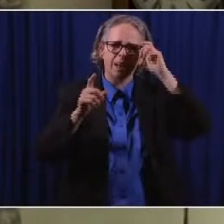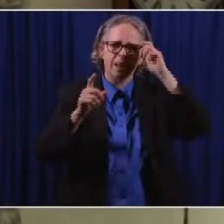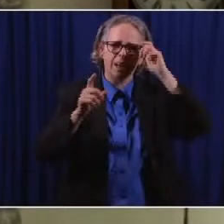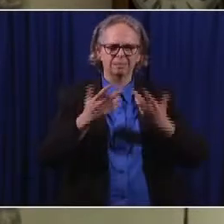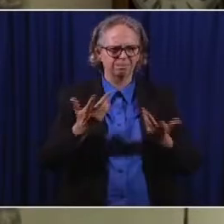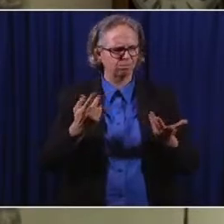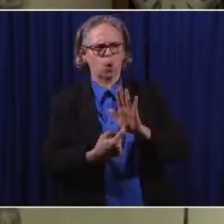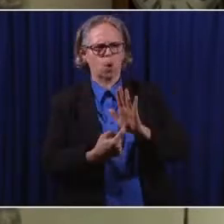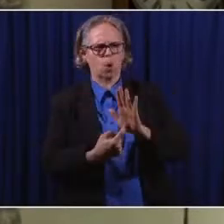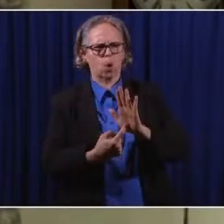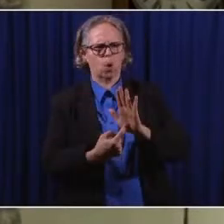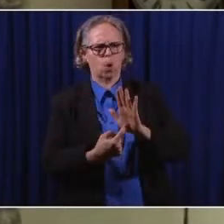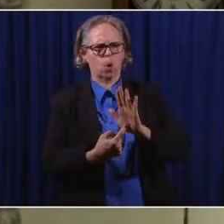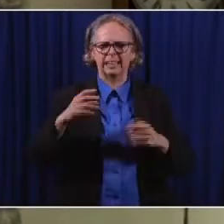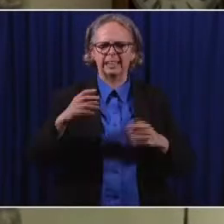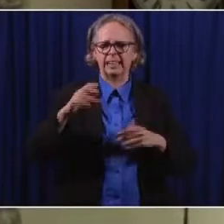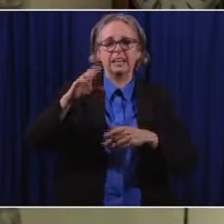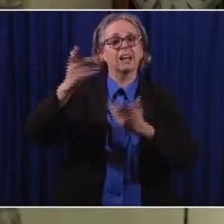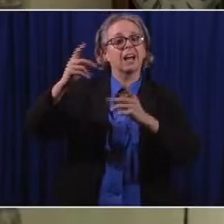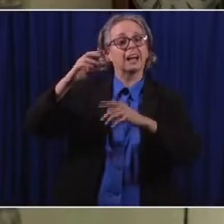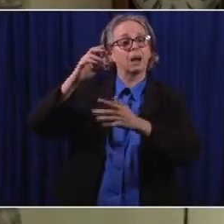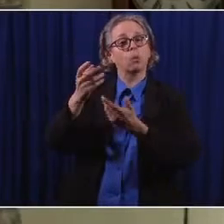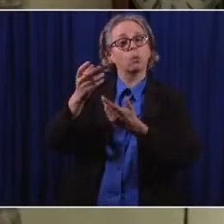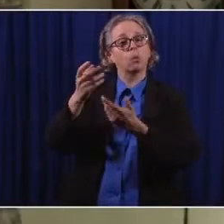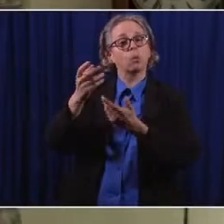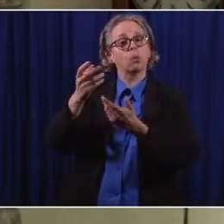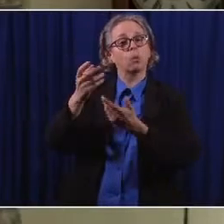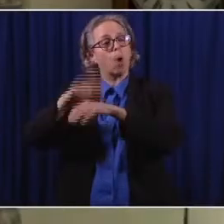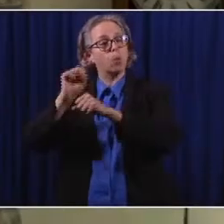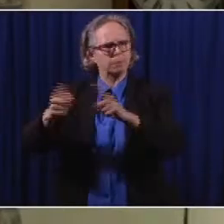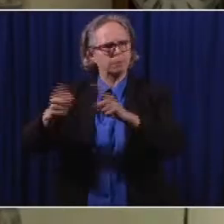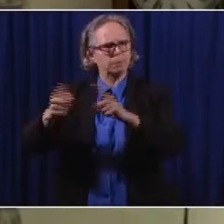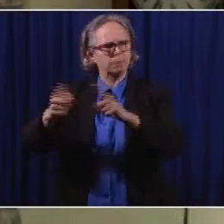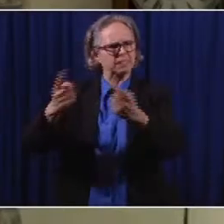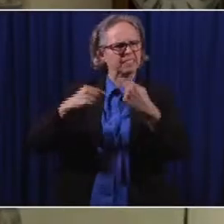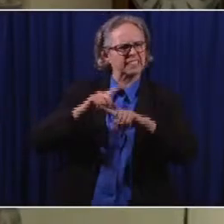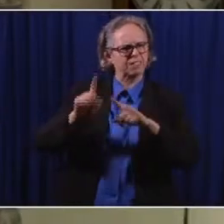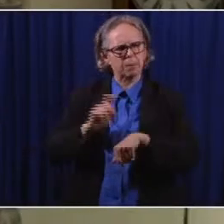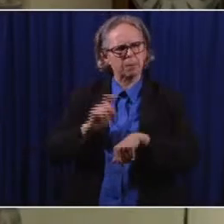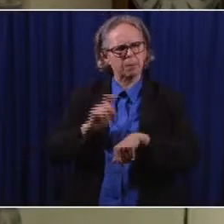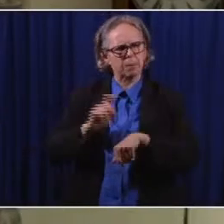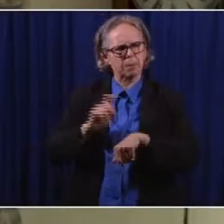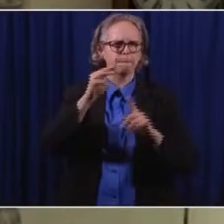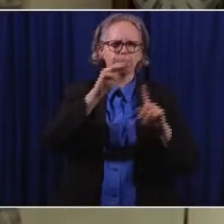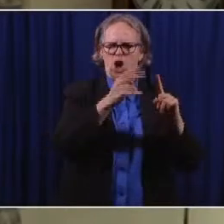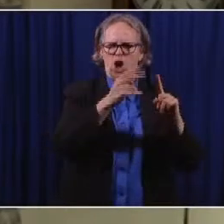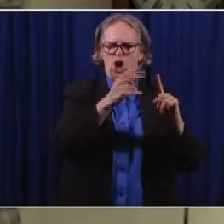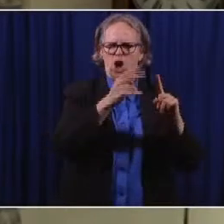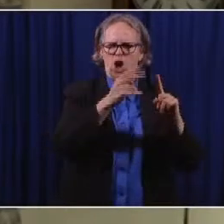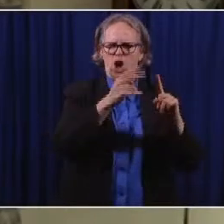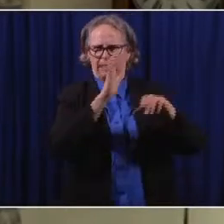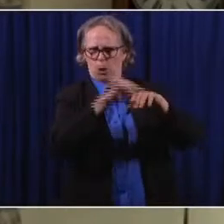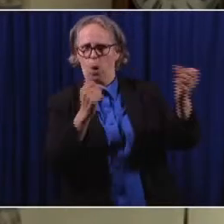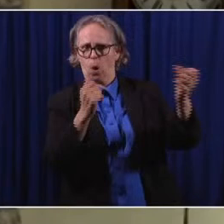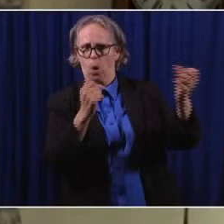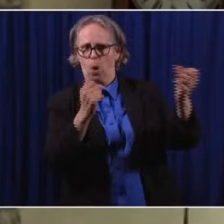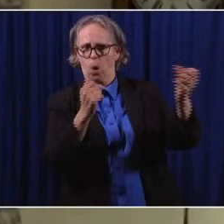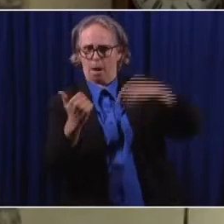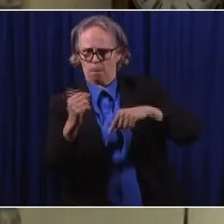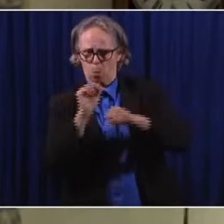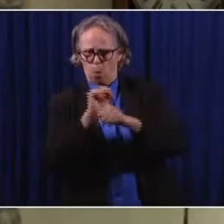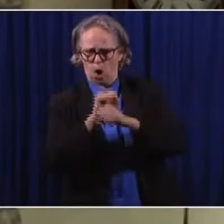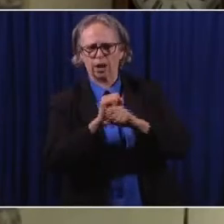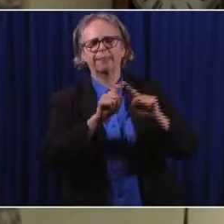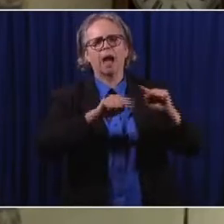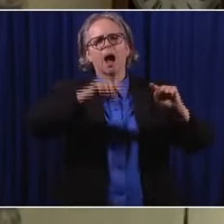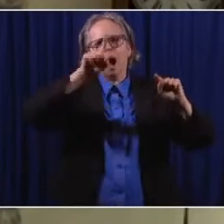seasonal workers come in at different periods of time, basically starting in March. And so it's an ongoing process. And so, you know,